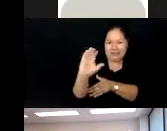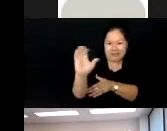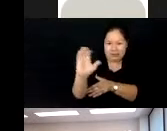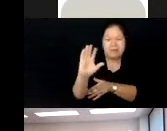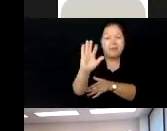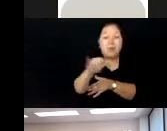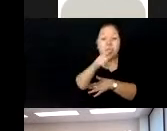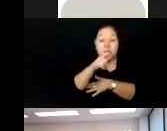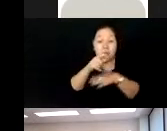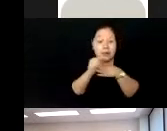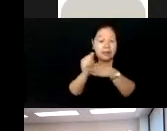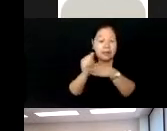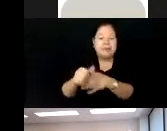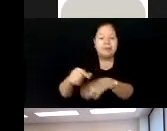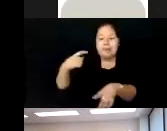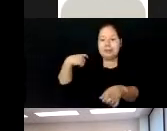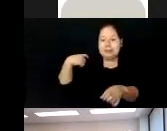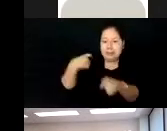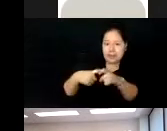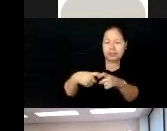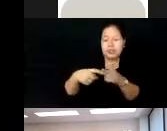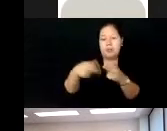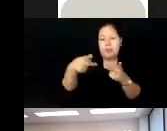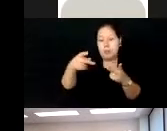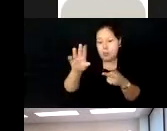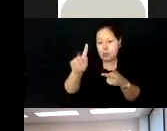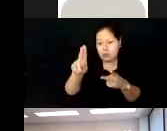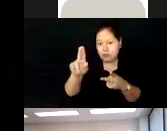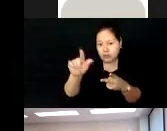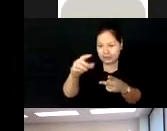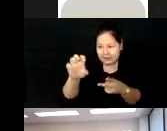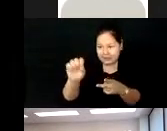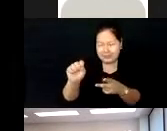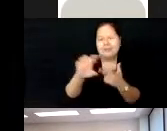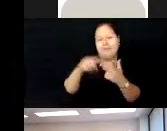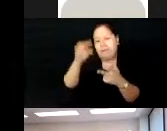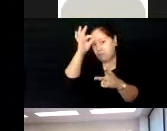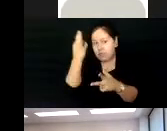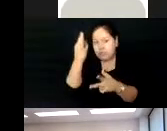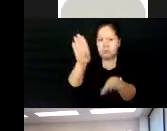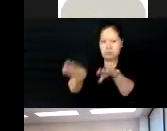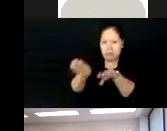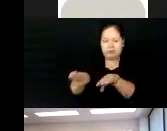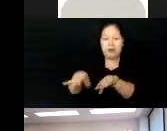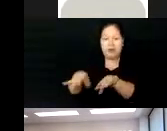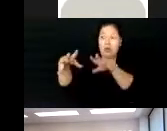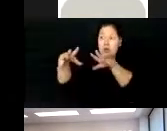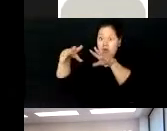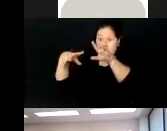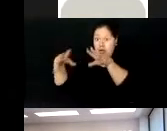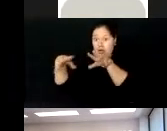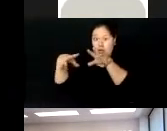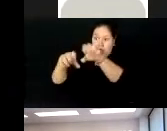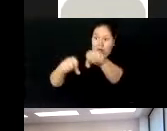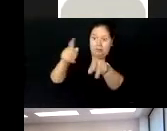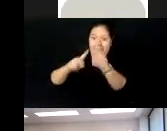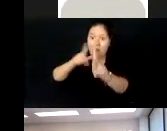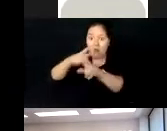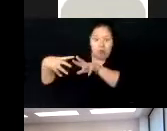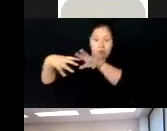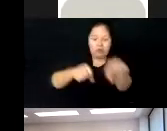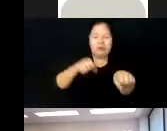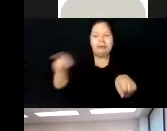the Spanish, Portuguese, French, and British. The colonial states deemed themselves as, quote, civilized, and